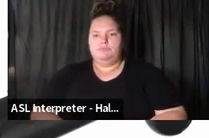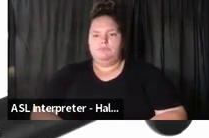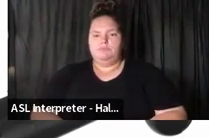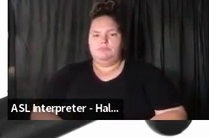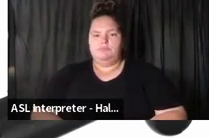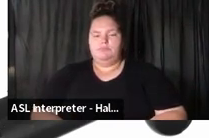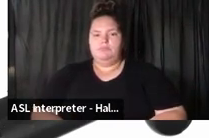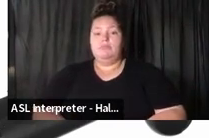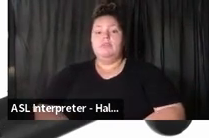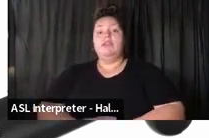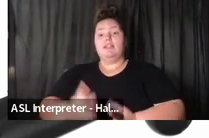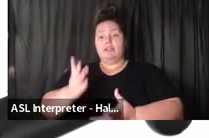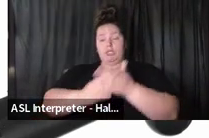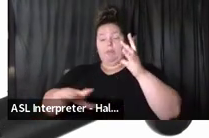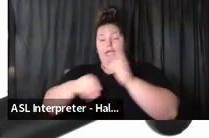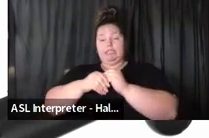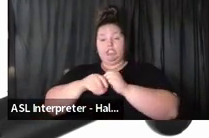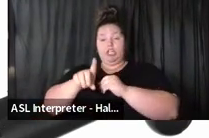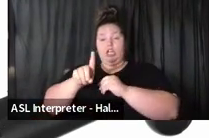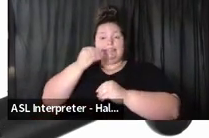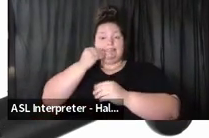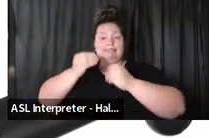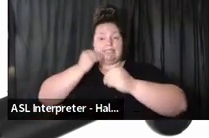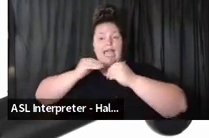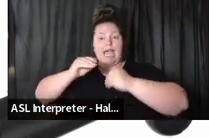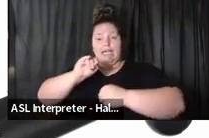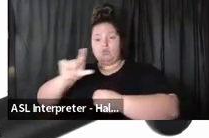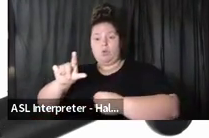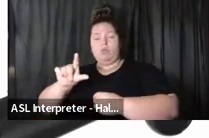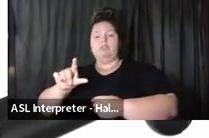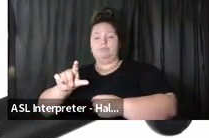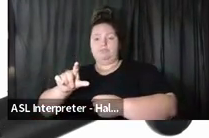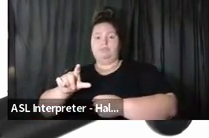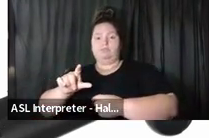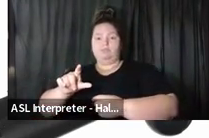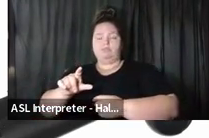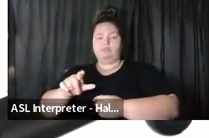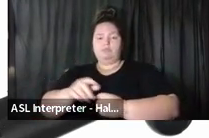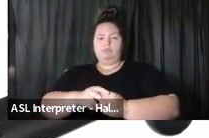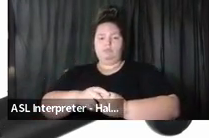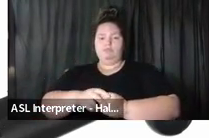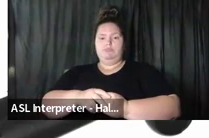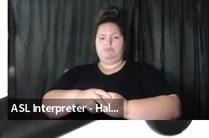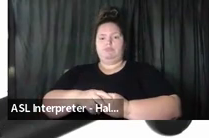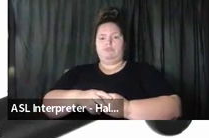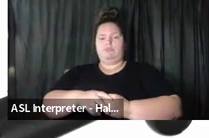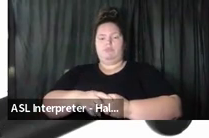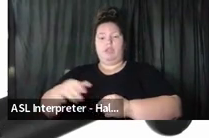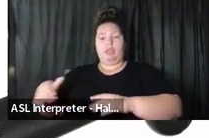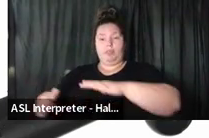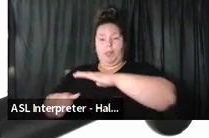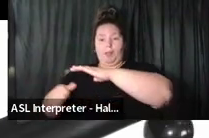And then there's some additional dining tools. So on like the bottom right, if you don't want to